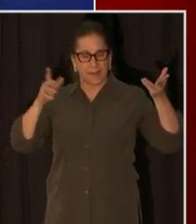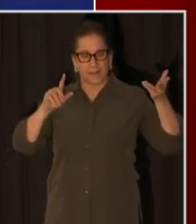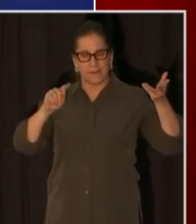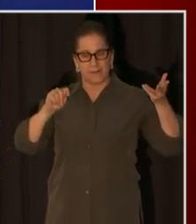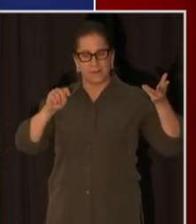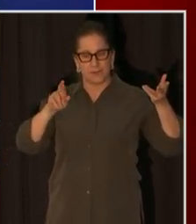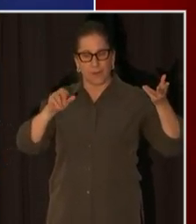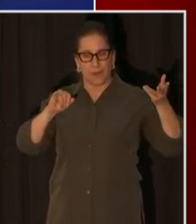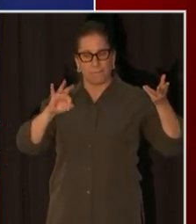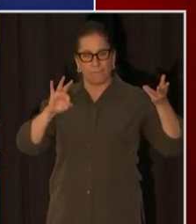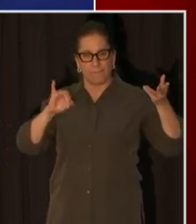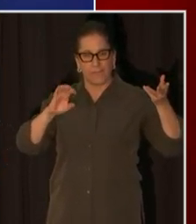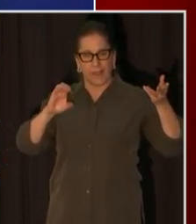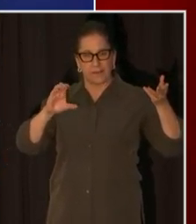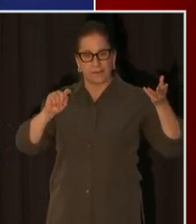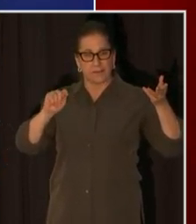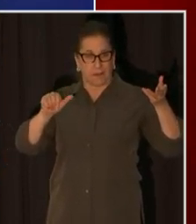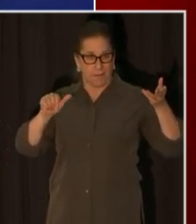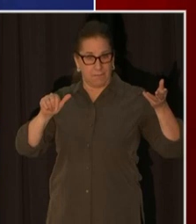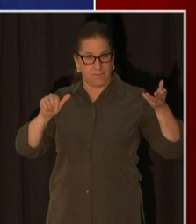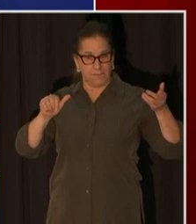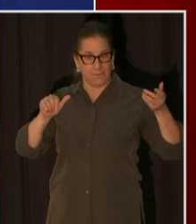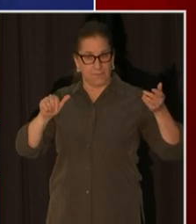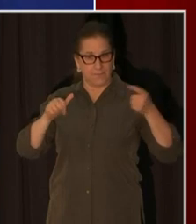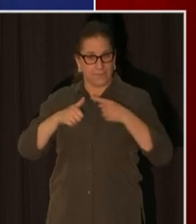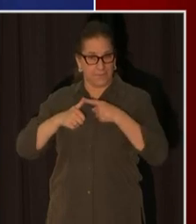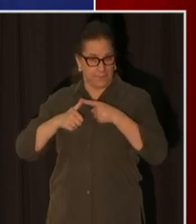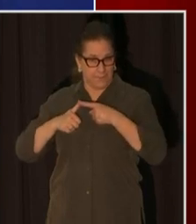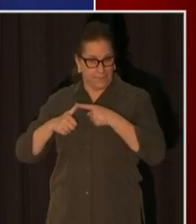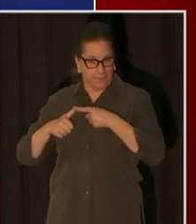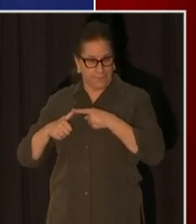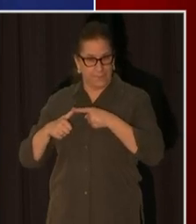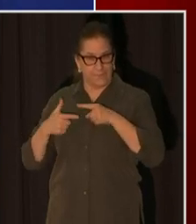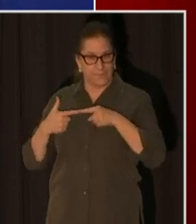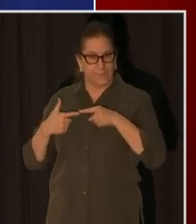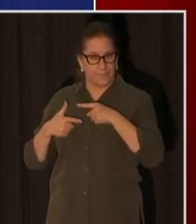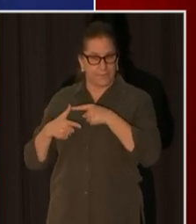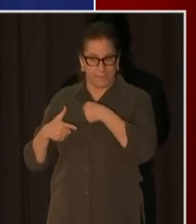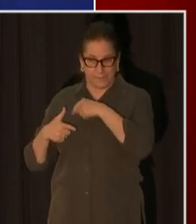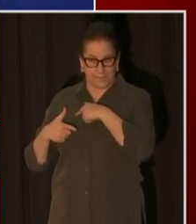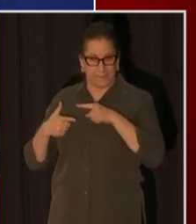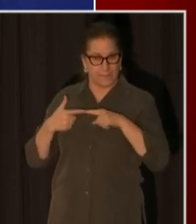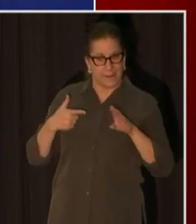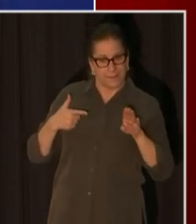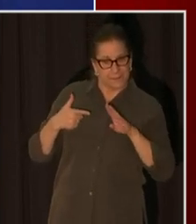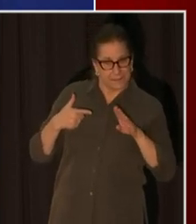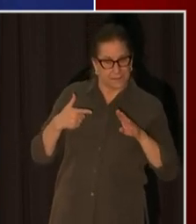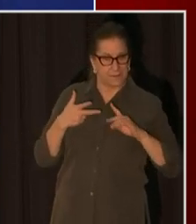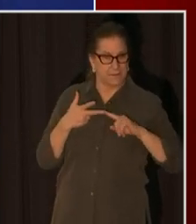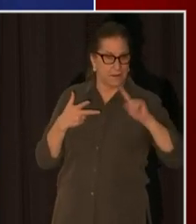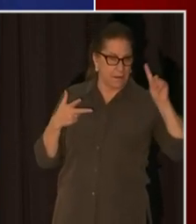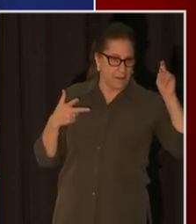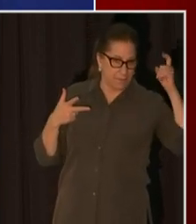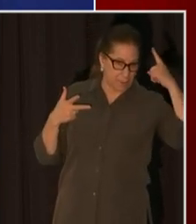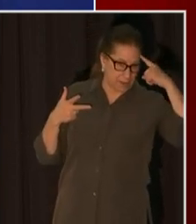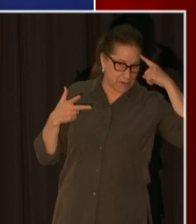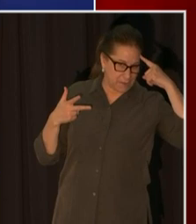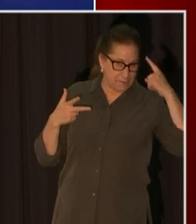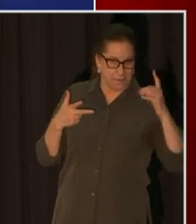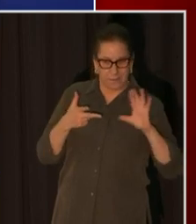And so they're coming, and business owners like to pay their bills, and